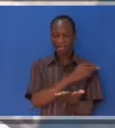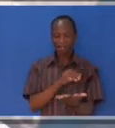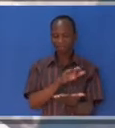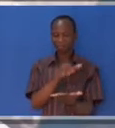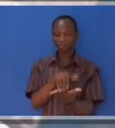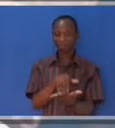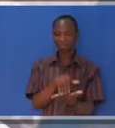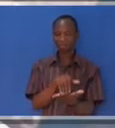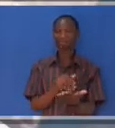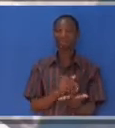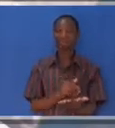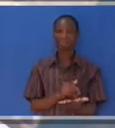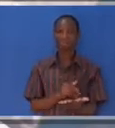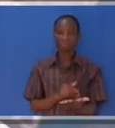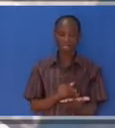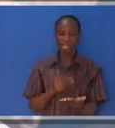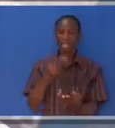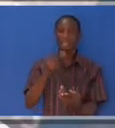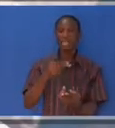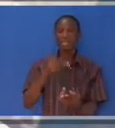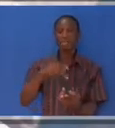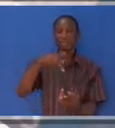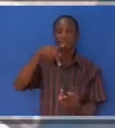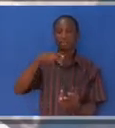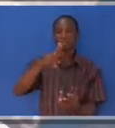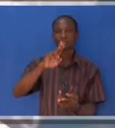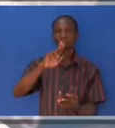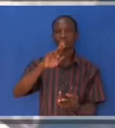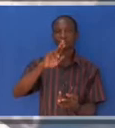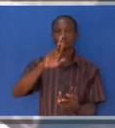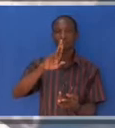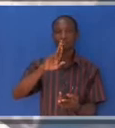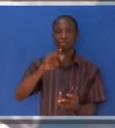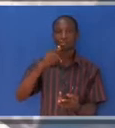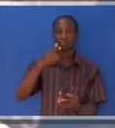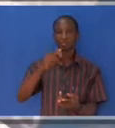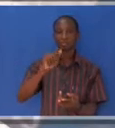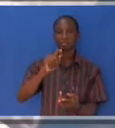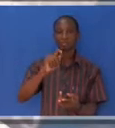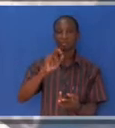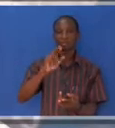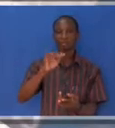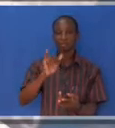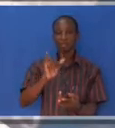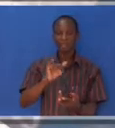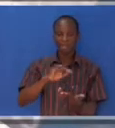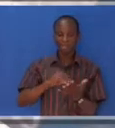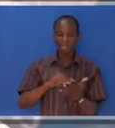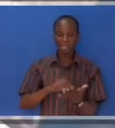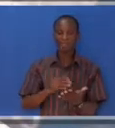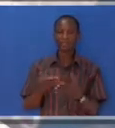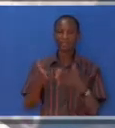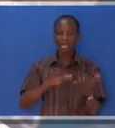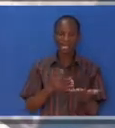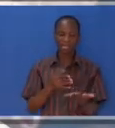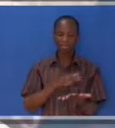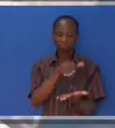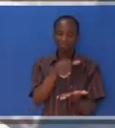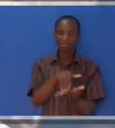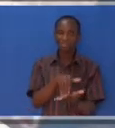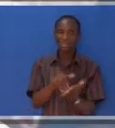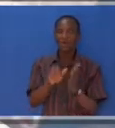word purge p u r g e se wukọ maye sono wo so se wo wi ase no bia